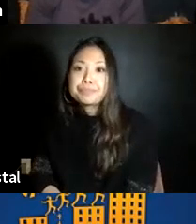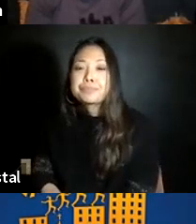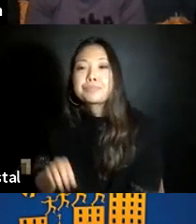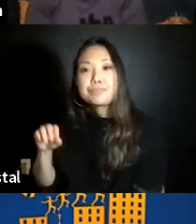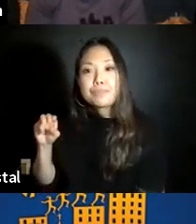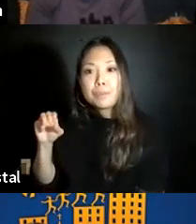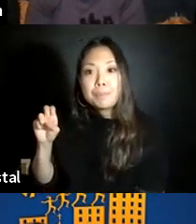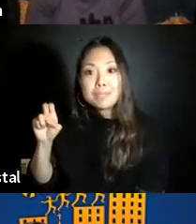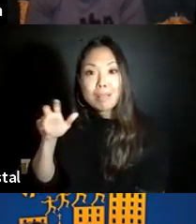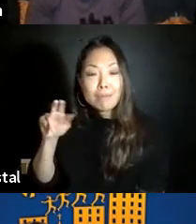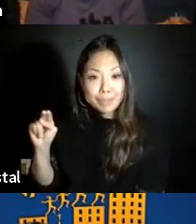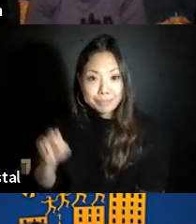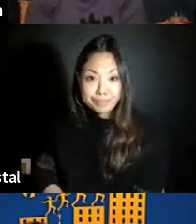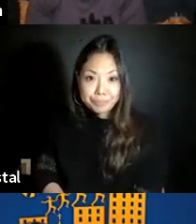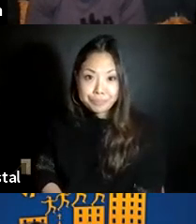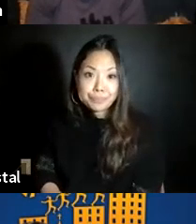is,